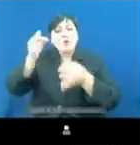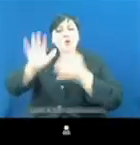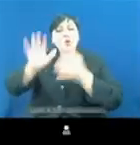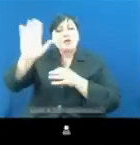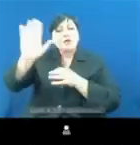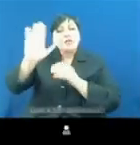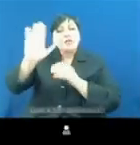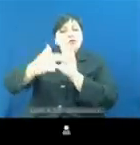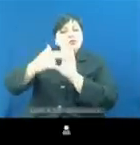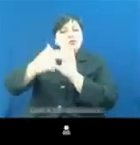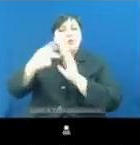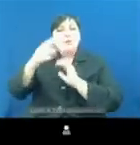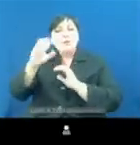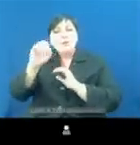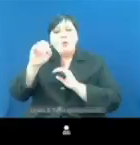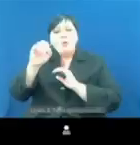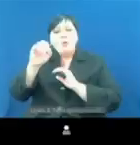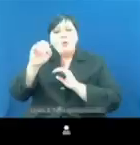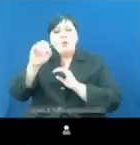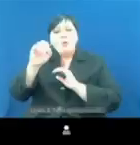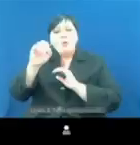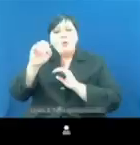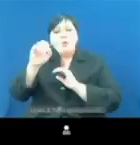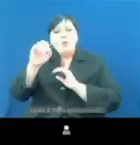give you examples of that,